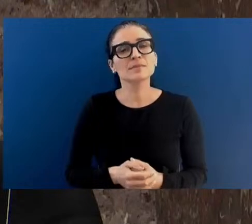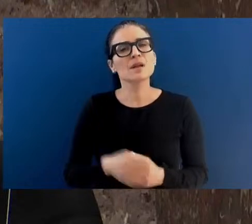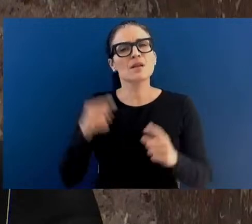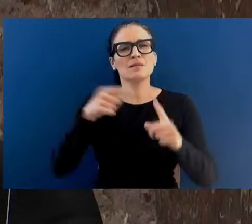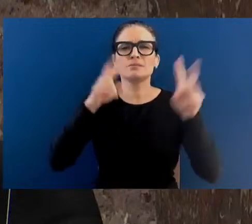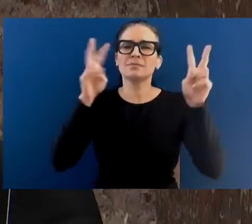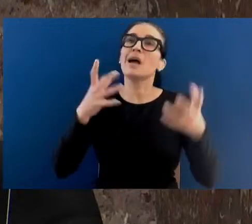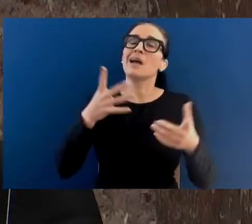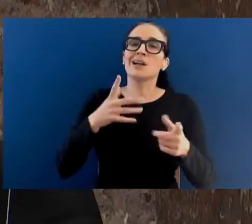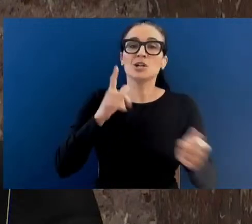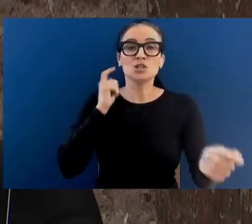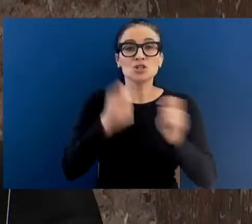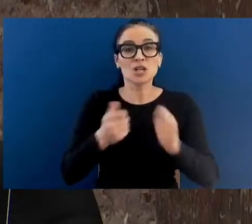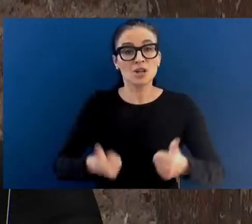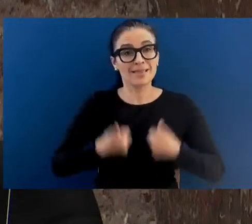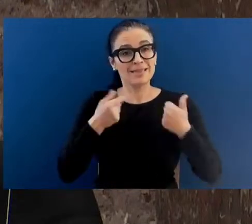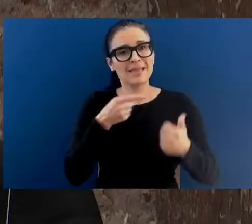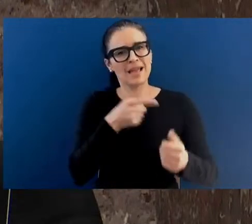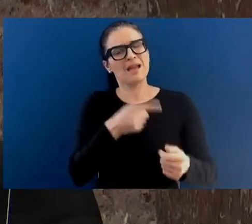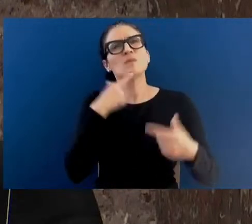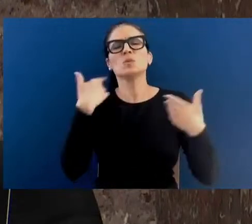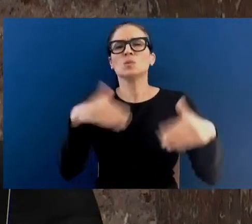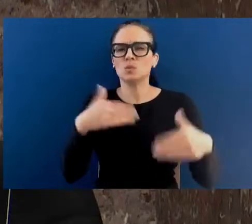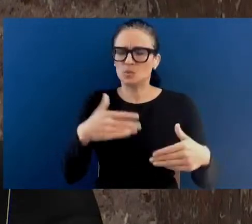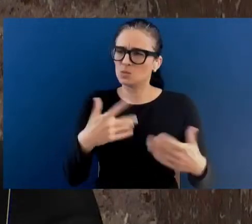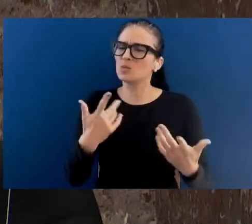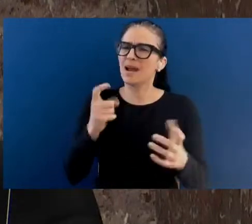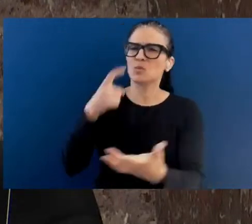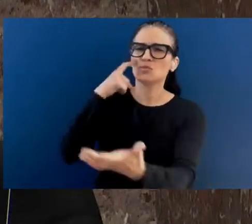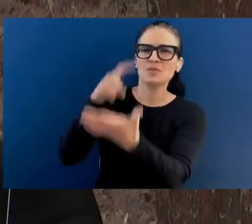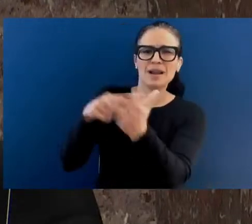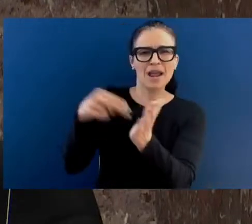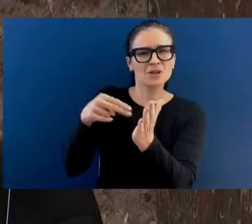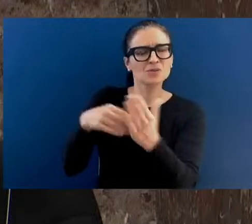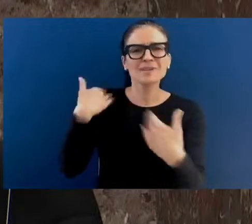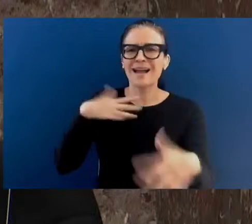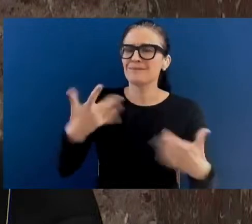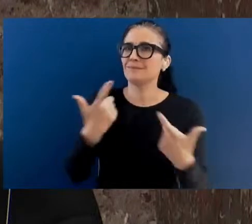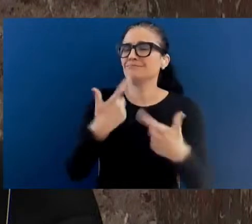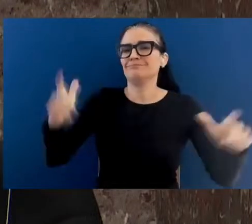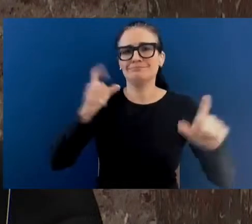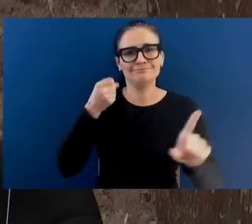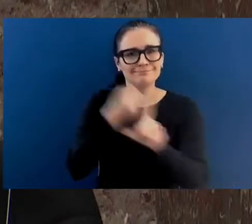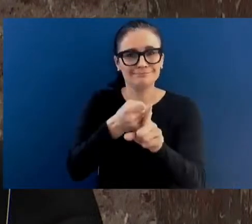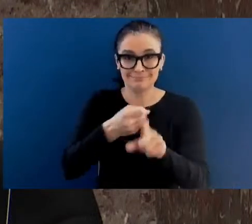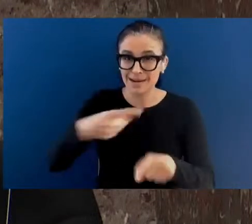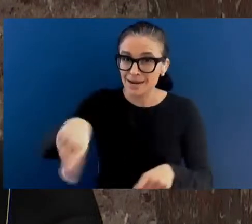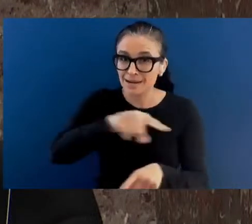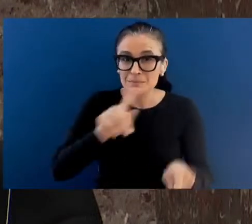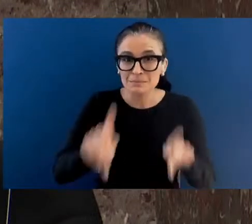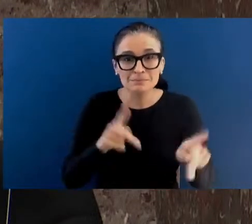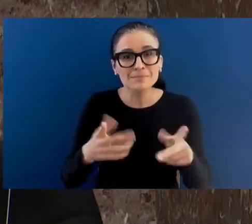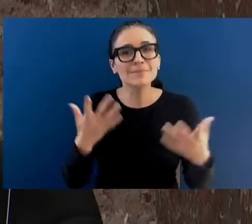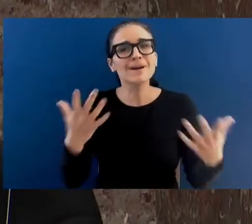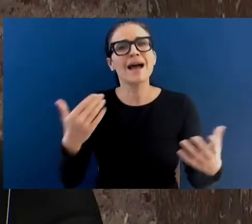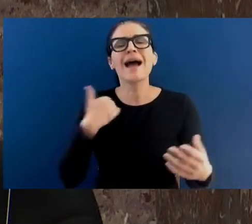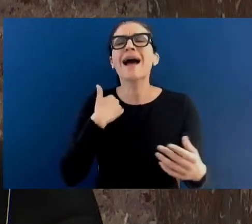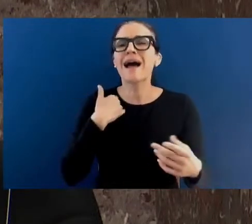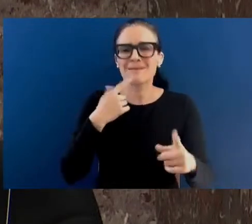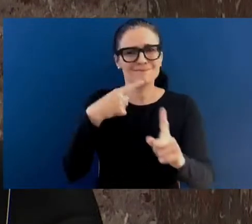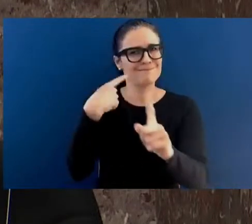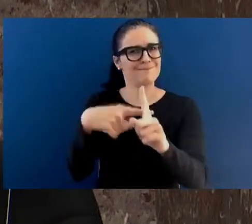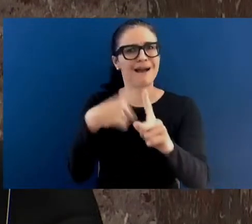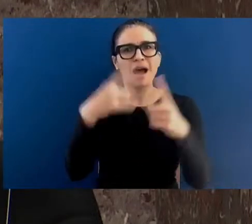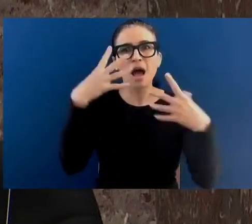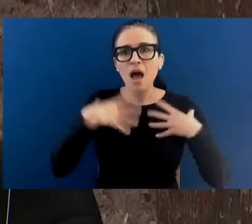their unwavering dedication, they bring about positive changes in health outcomes and ensure that every individual receives the care and support that they